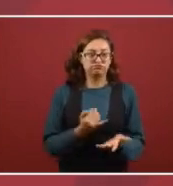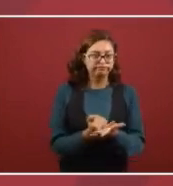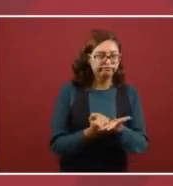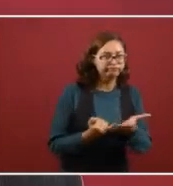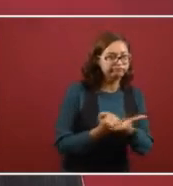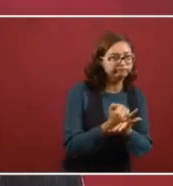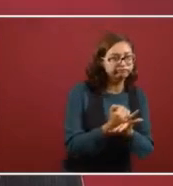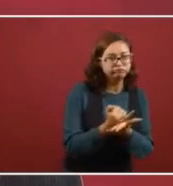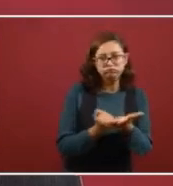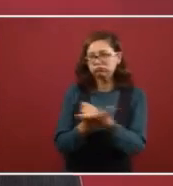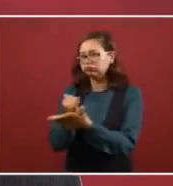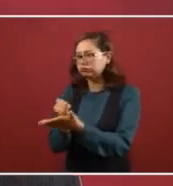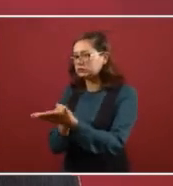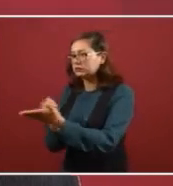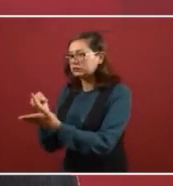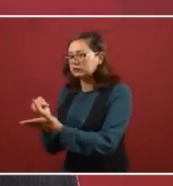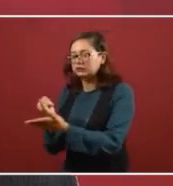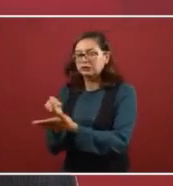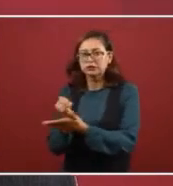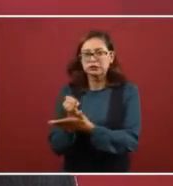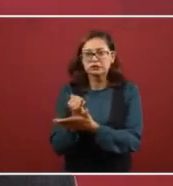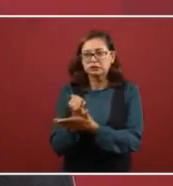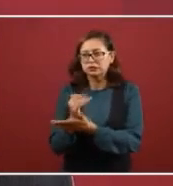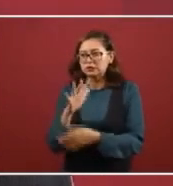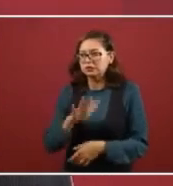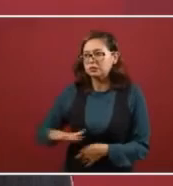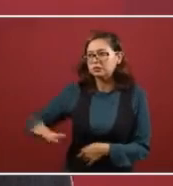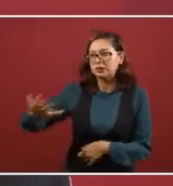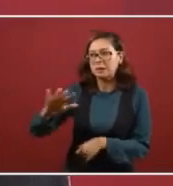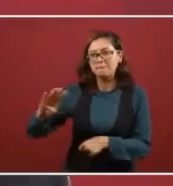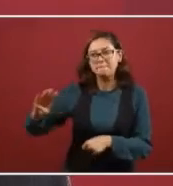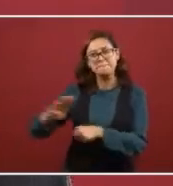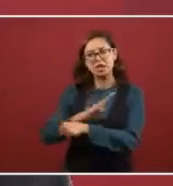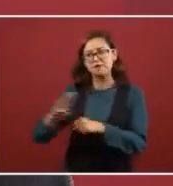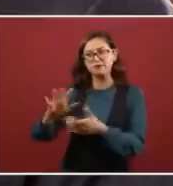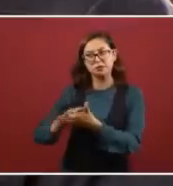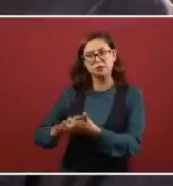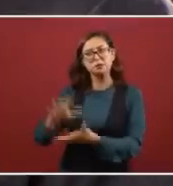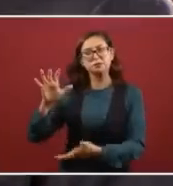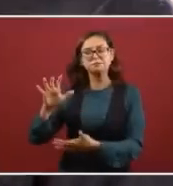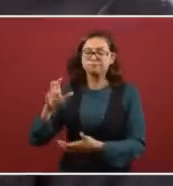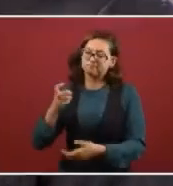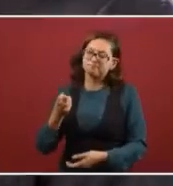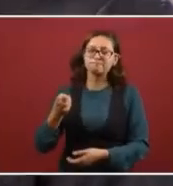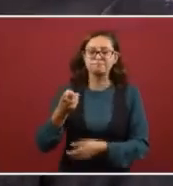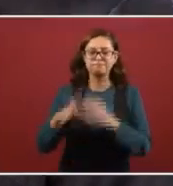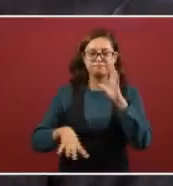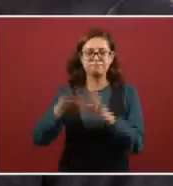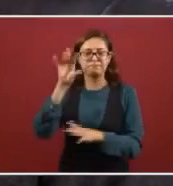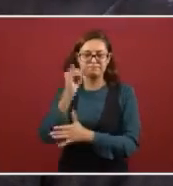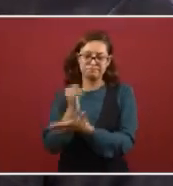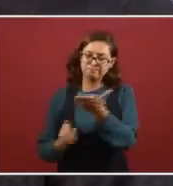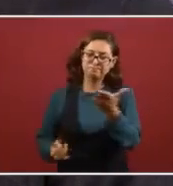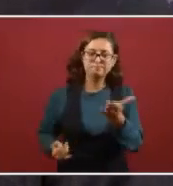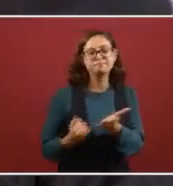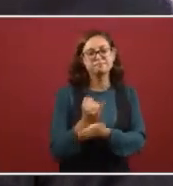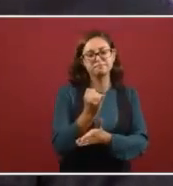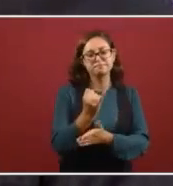what is most convenient for the general interest. Entonces salimos bien So we came out well from